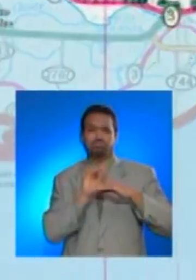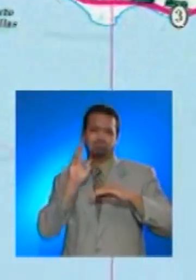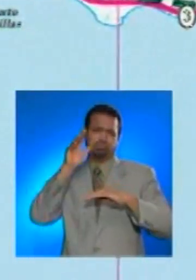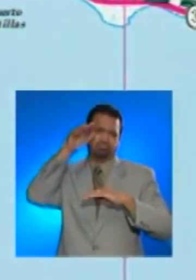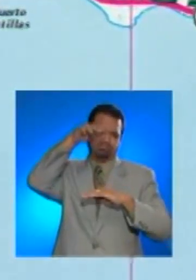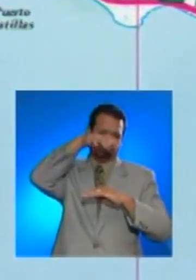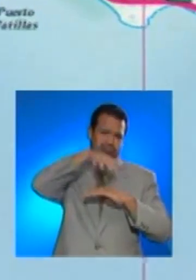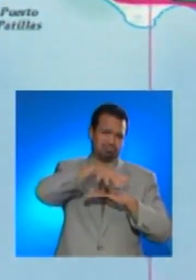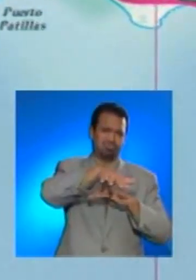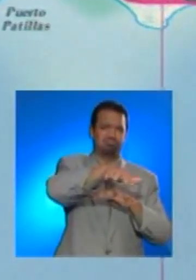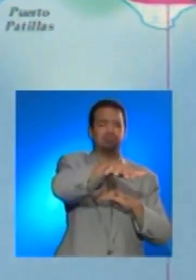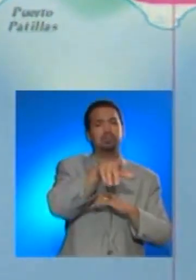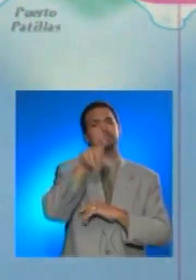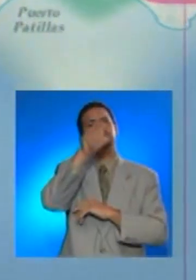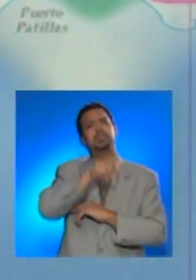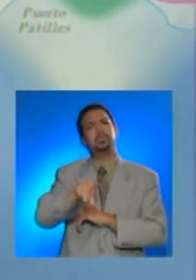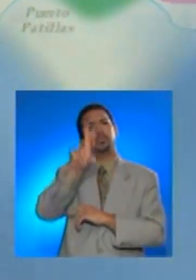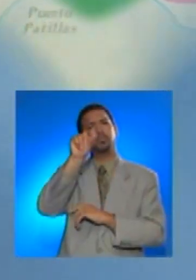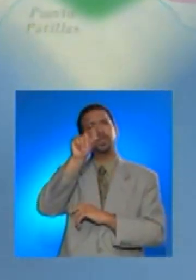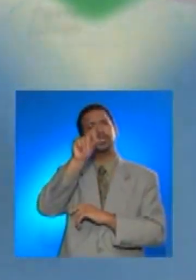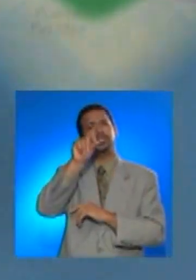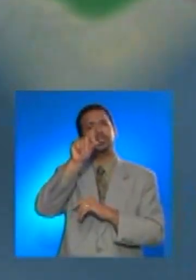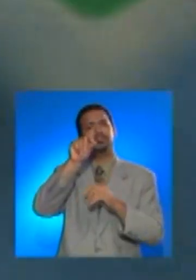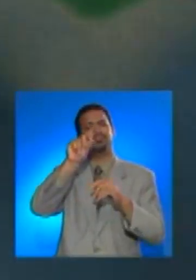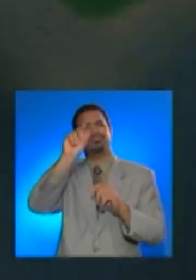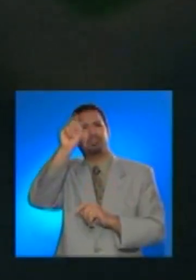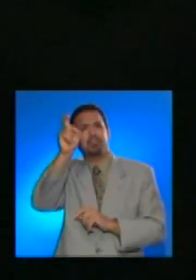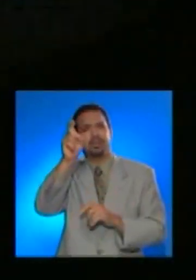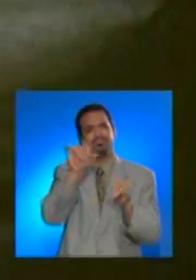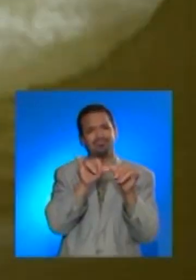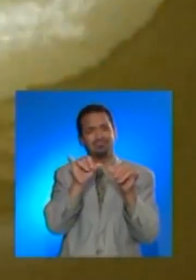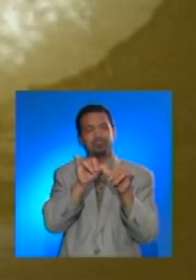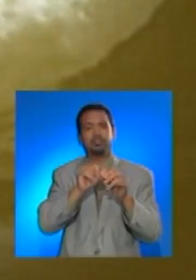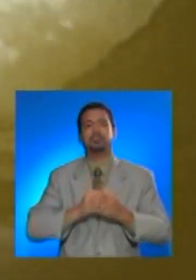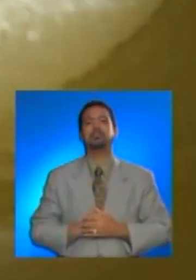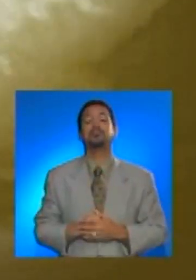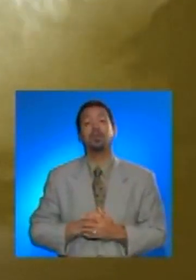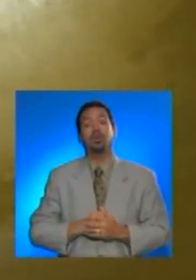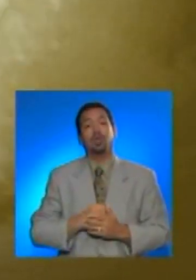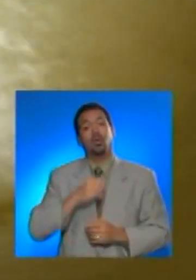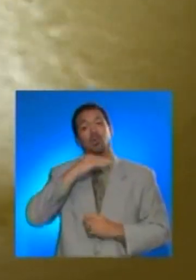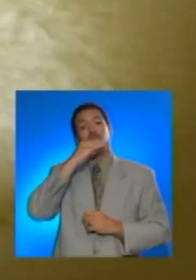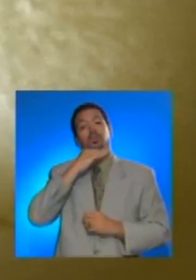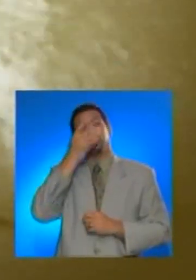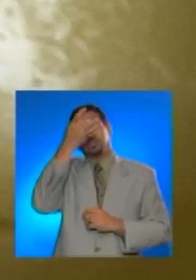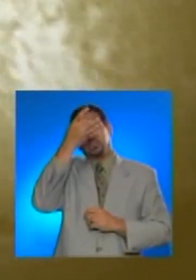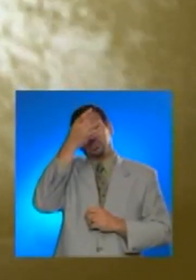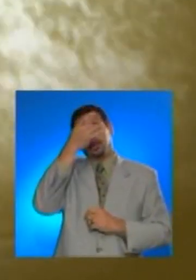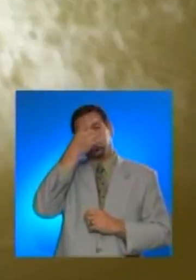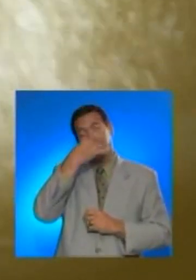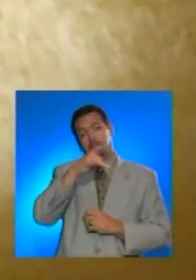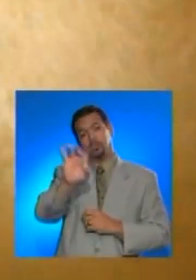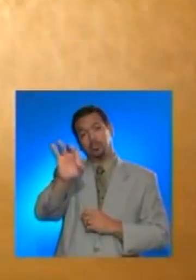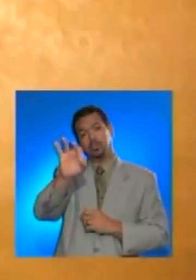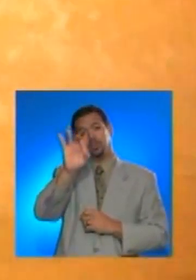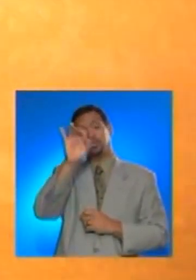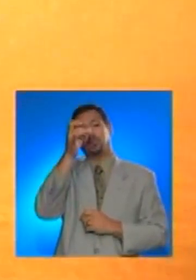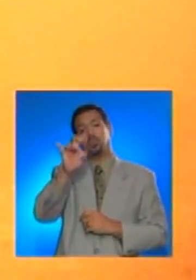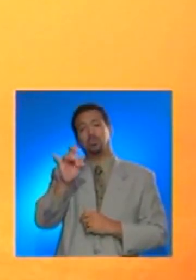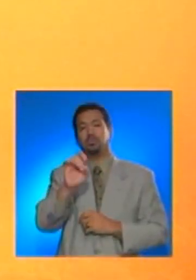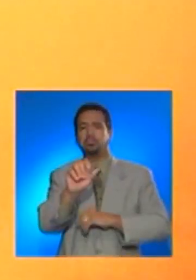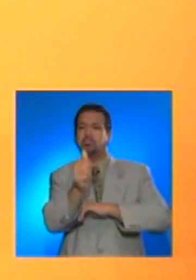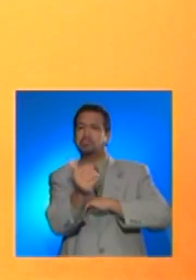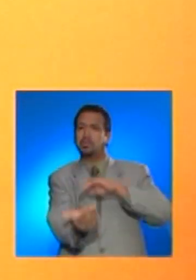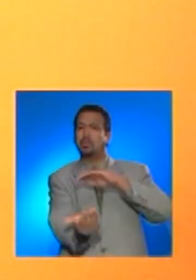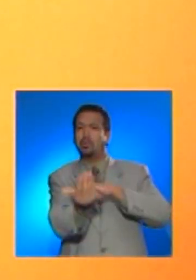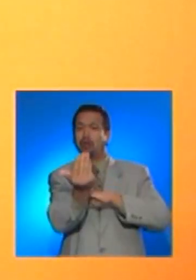high, causing seawater to reach 120 feet inland. October 11th, 1918, 10:14